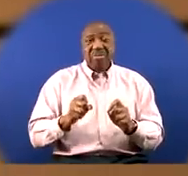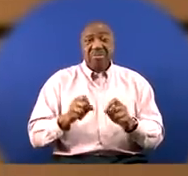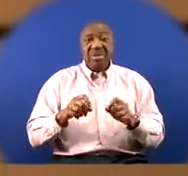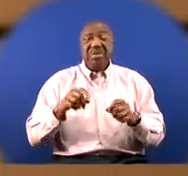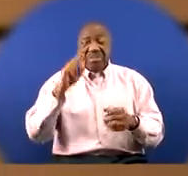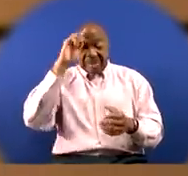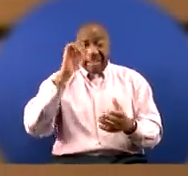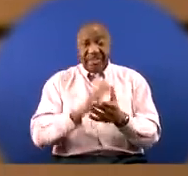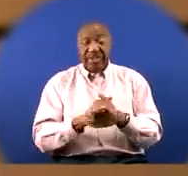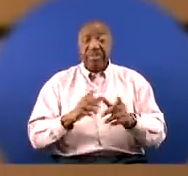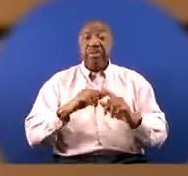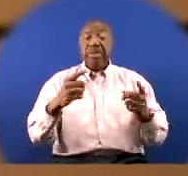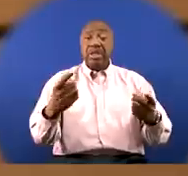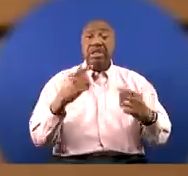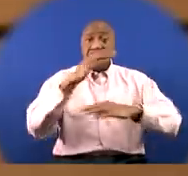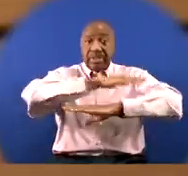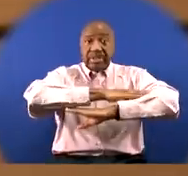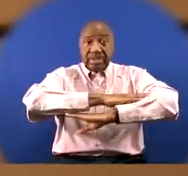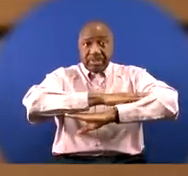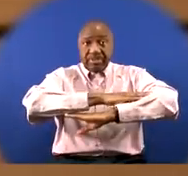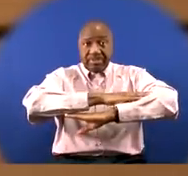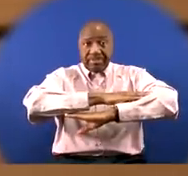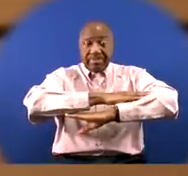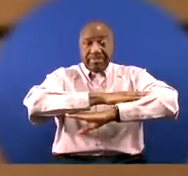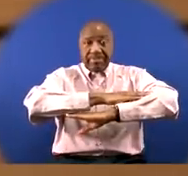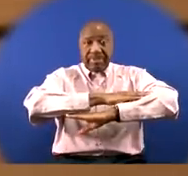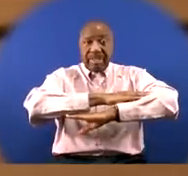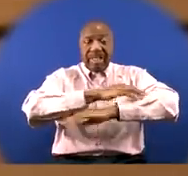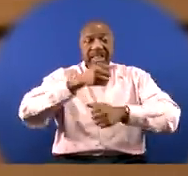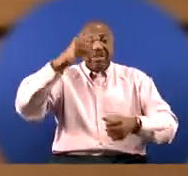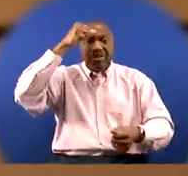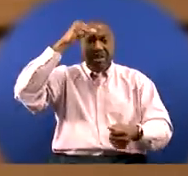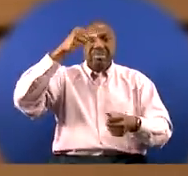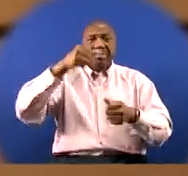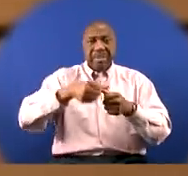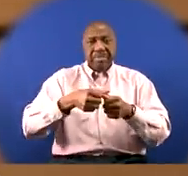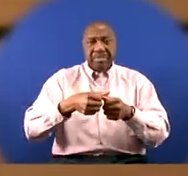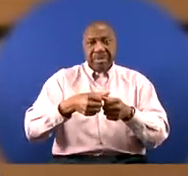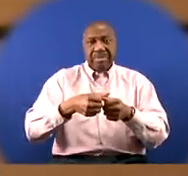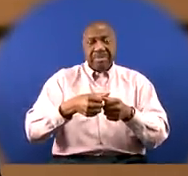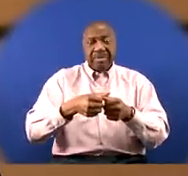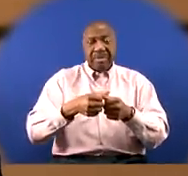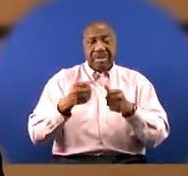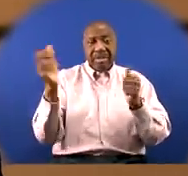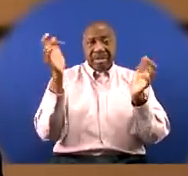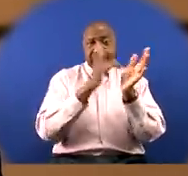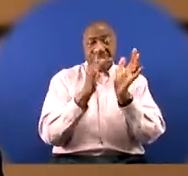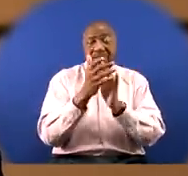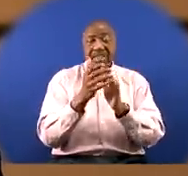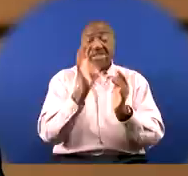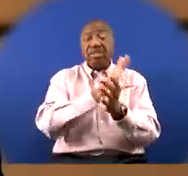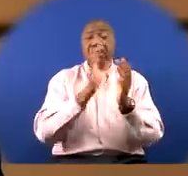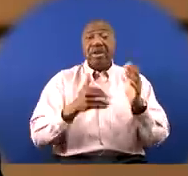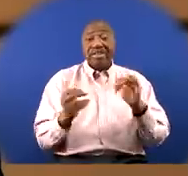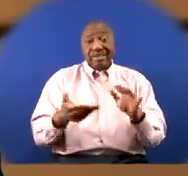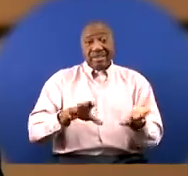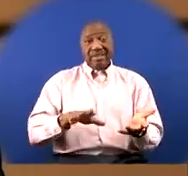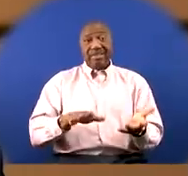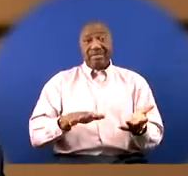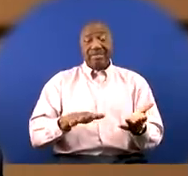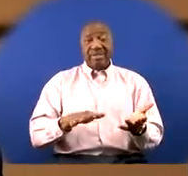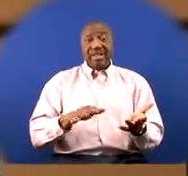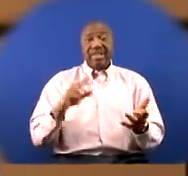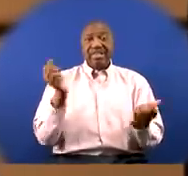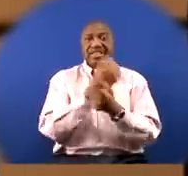as believers, we can come to the table and remember that Jesus Christ died